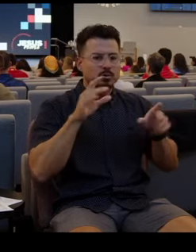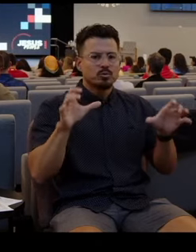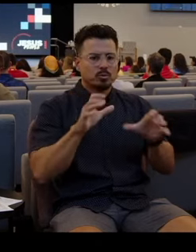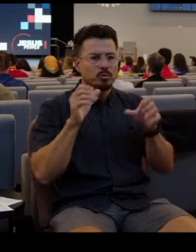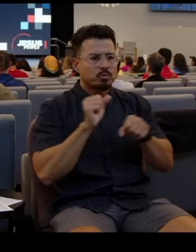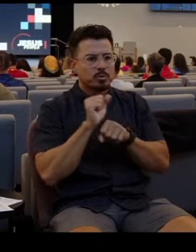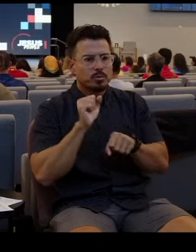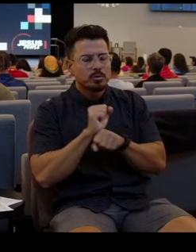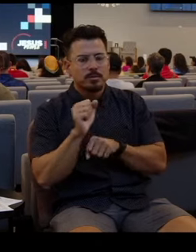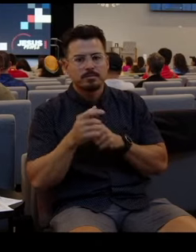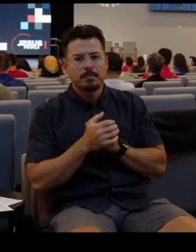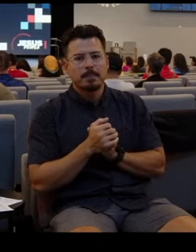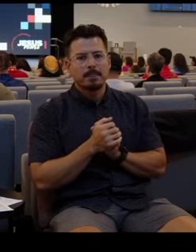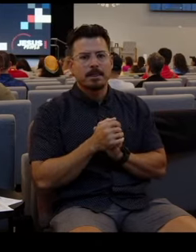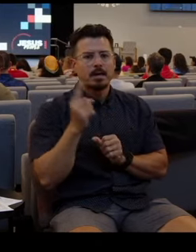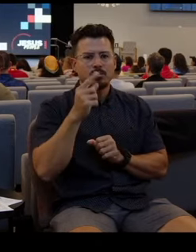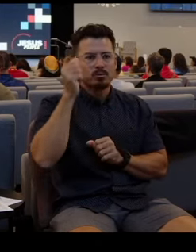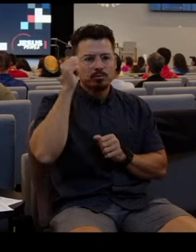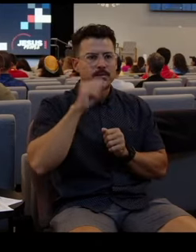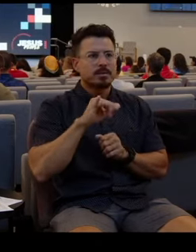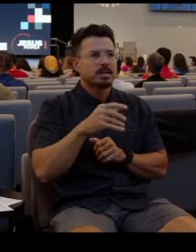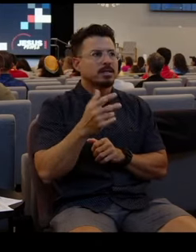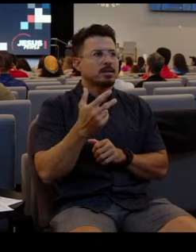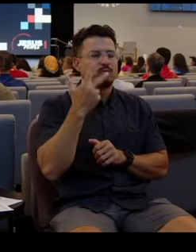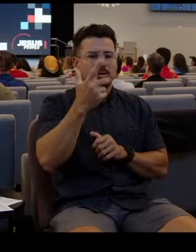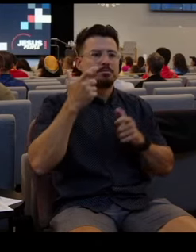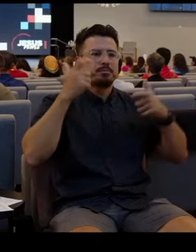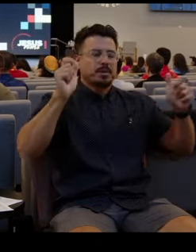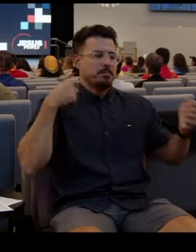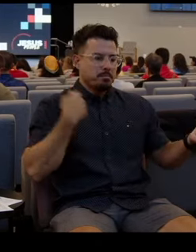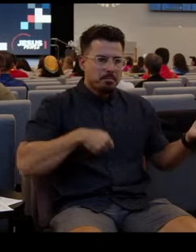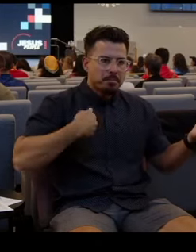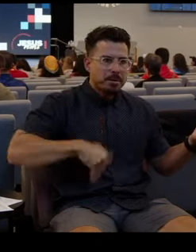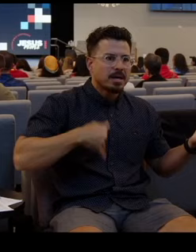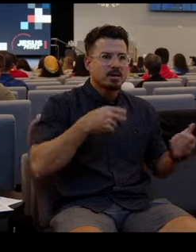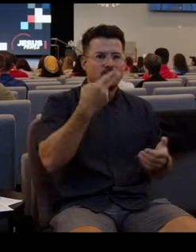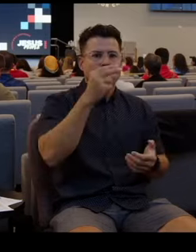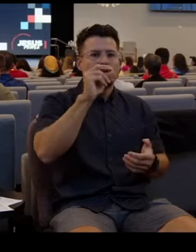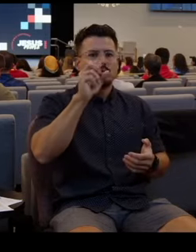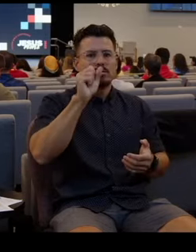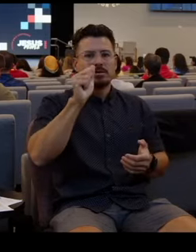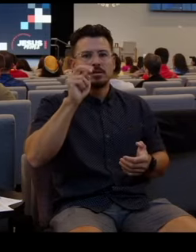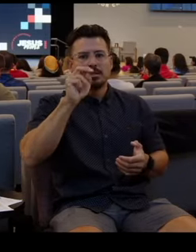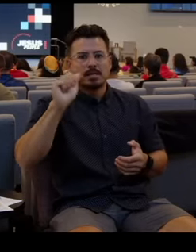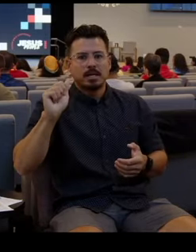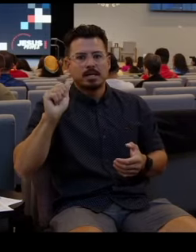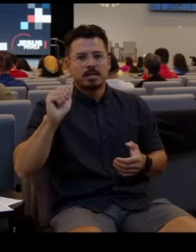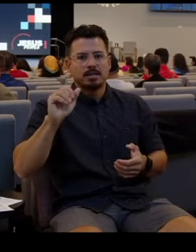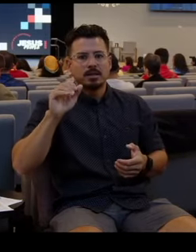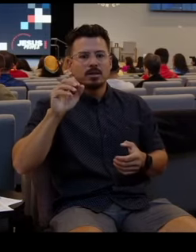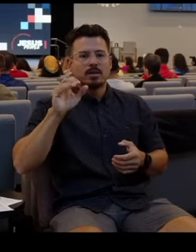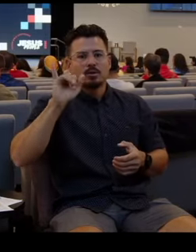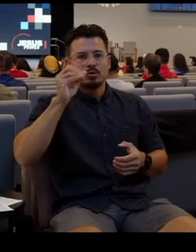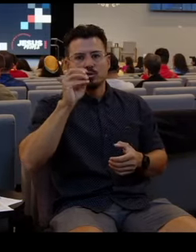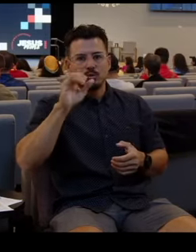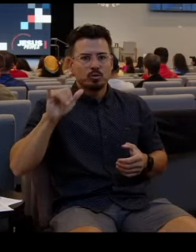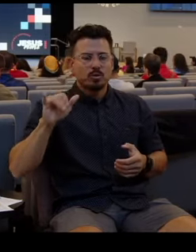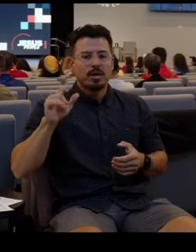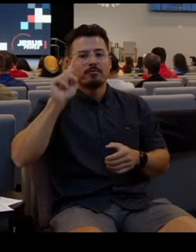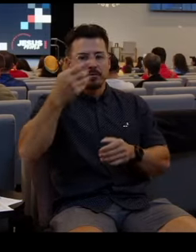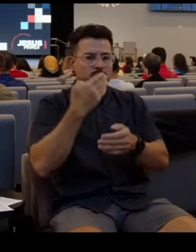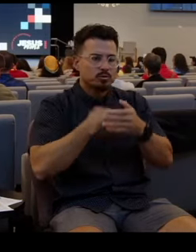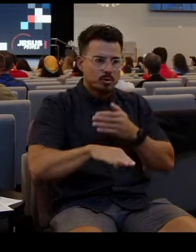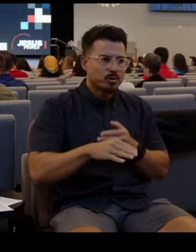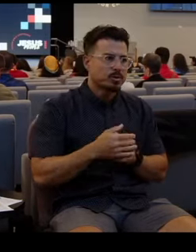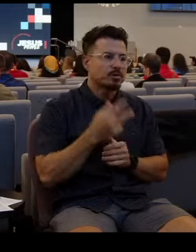You know, I will always remember our big three bands when I got saved, Hosanna, Oil of Joy, and Firstborn. And let me tell you, maybe